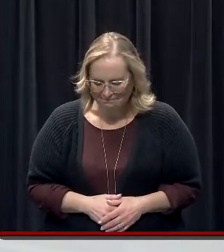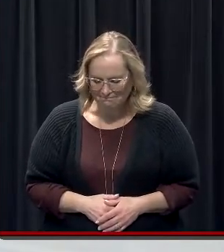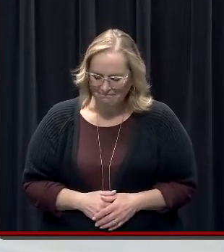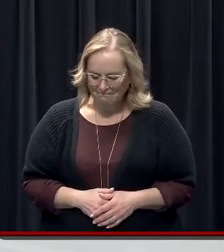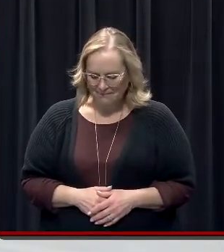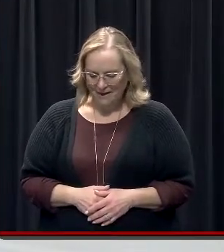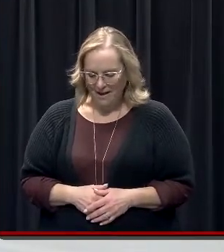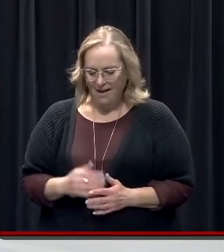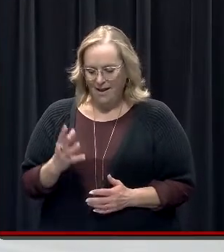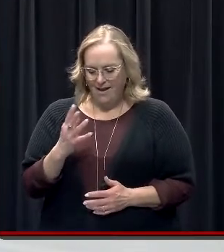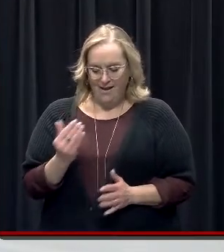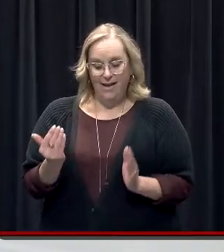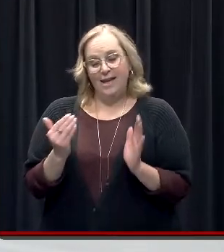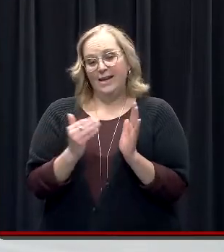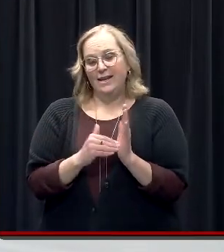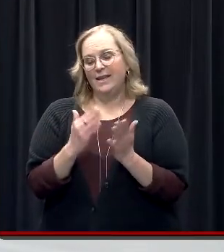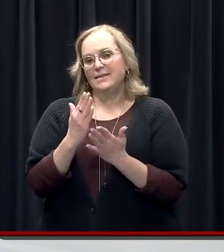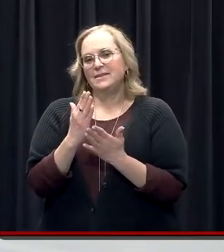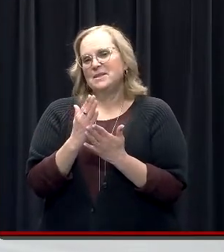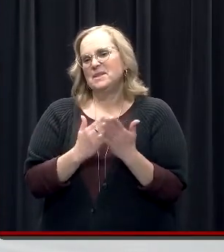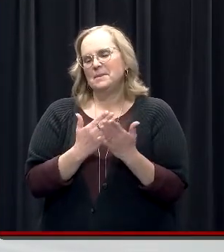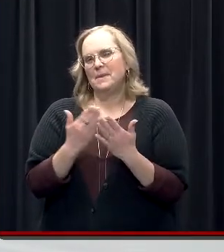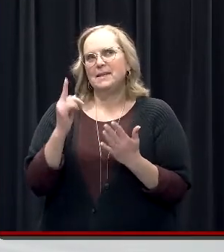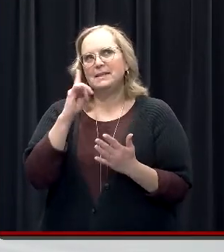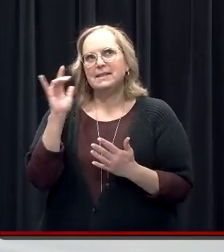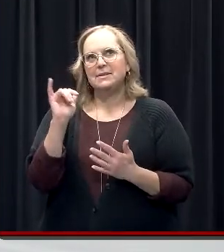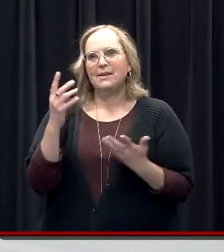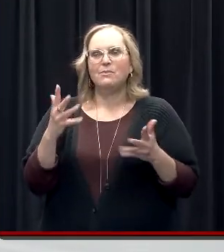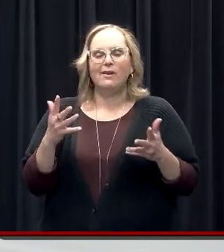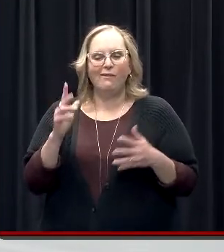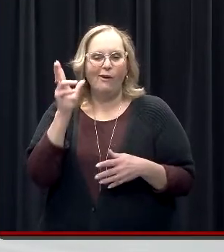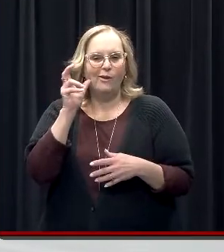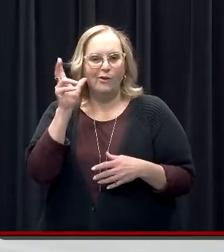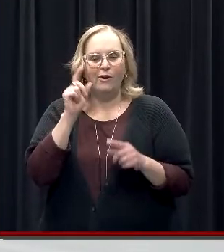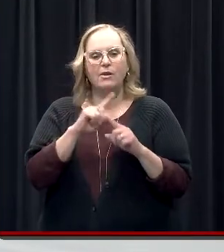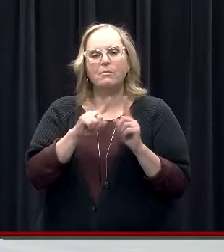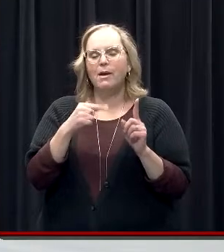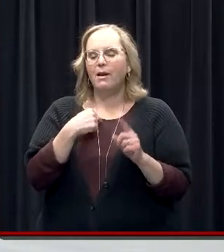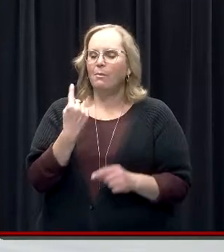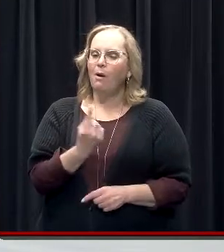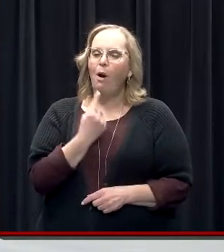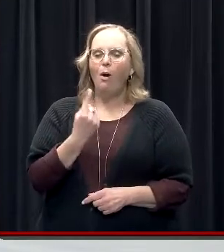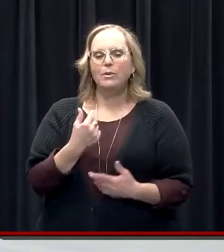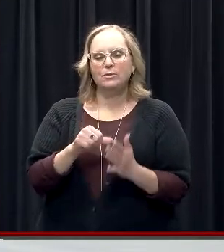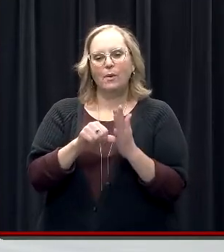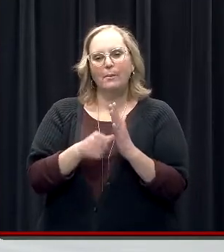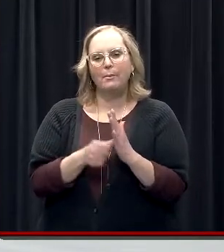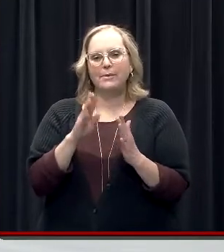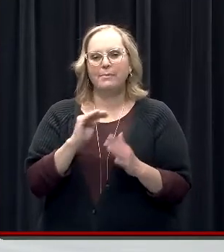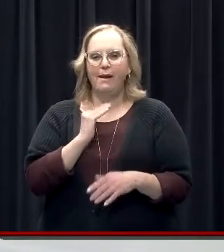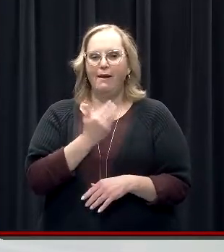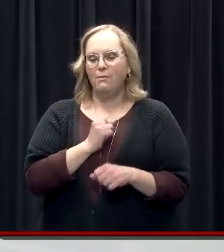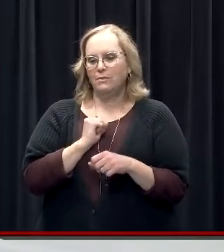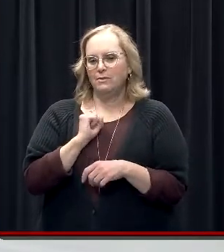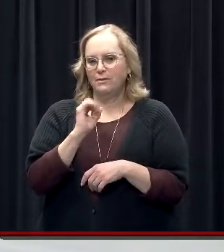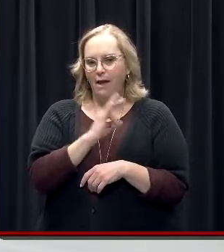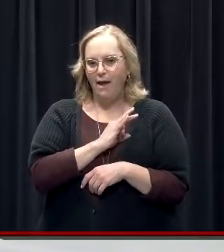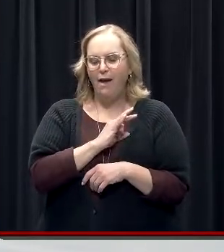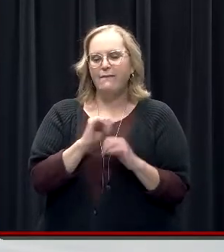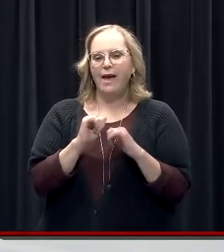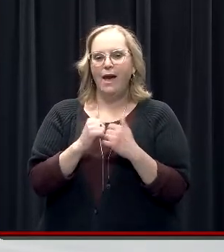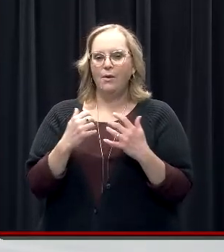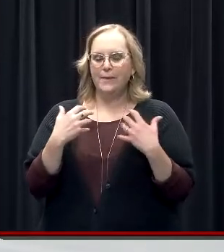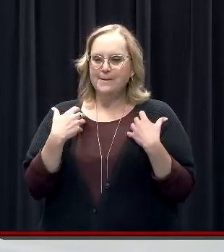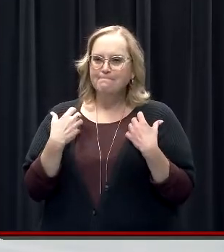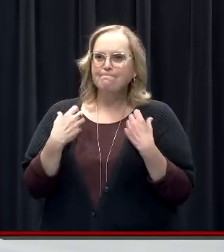Just again, some things that sound like things we've already heard, but you know, I'm always so impressed by our staff and the way they step up in times